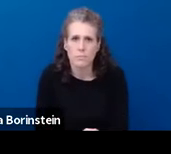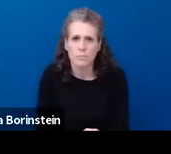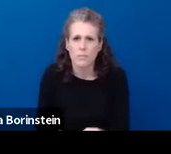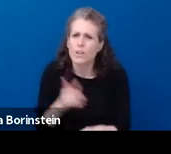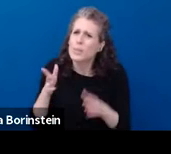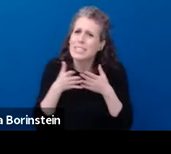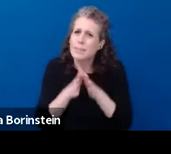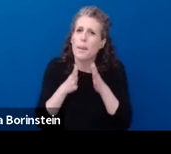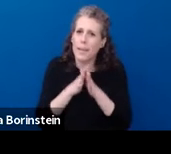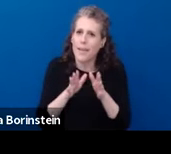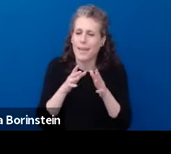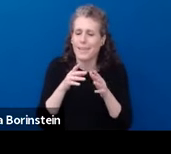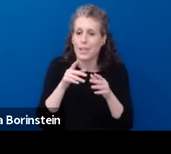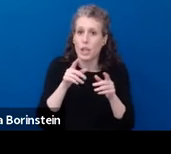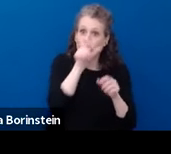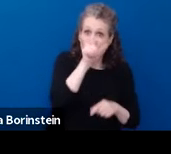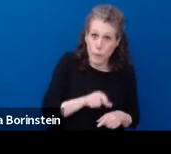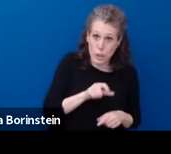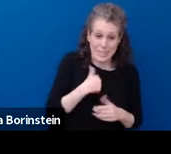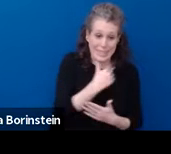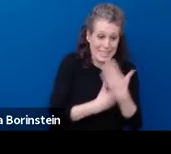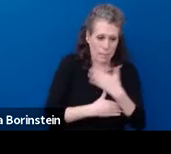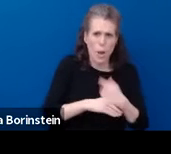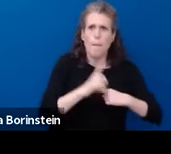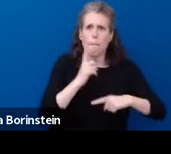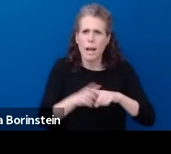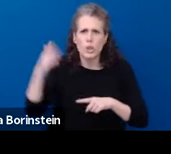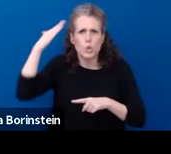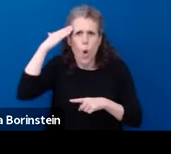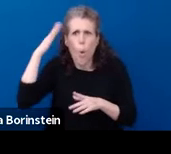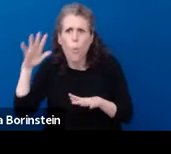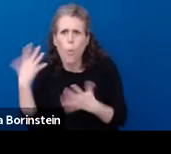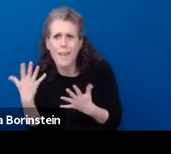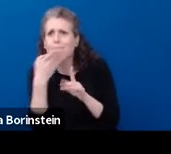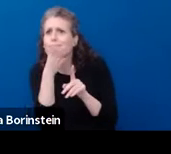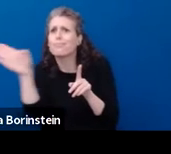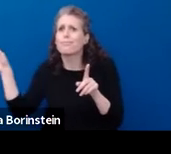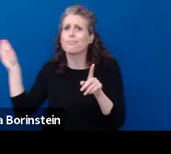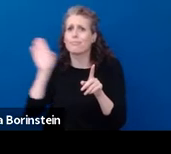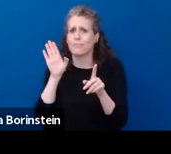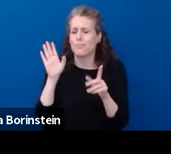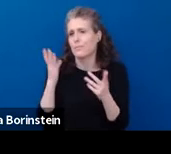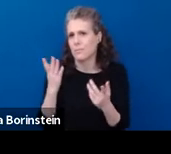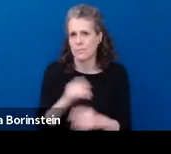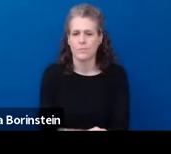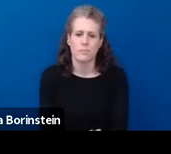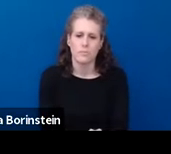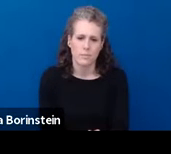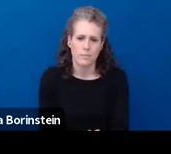pinpoint the needs not only as a disabled person. You can be competent in a broader